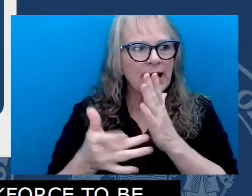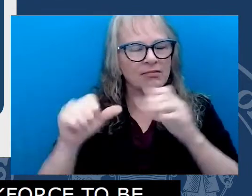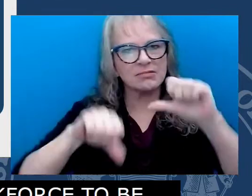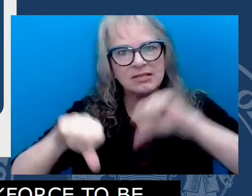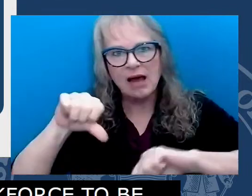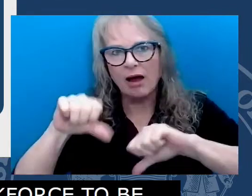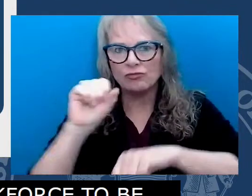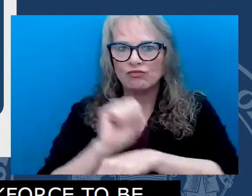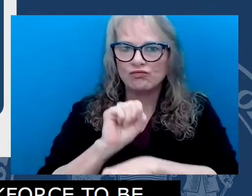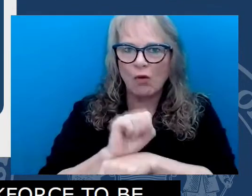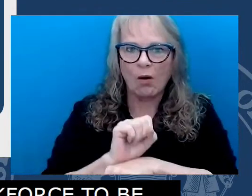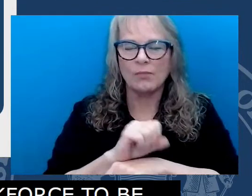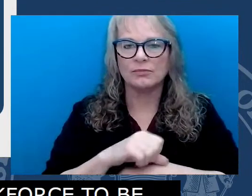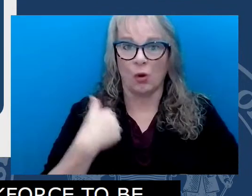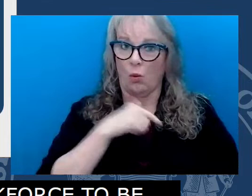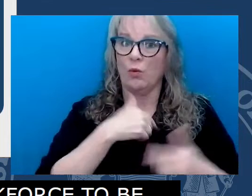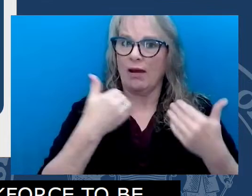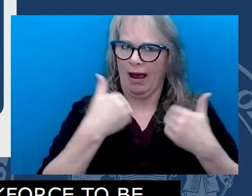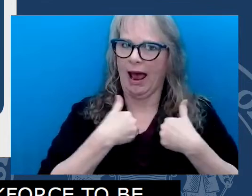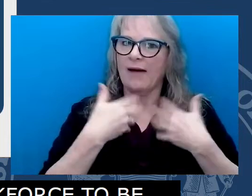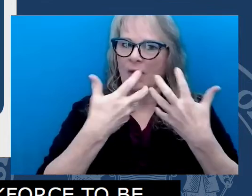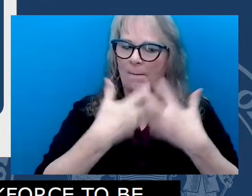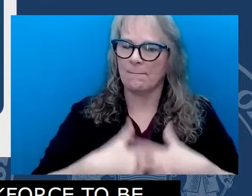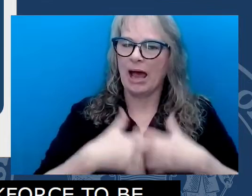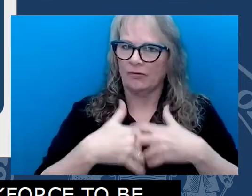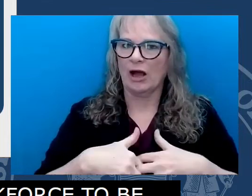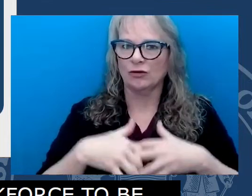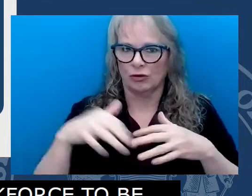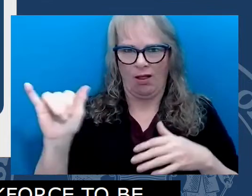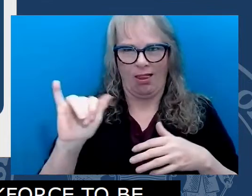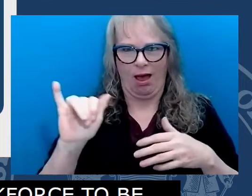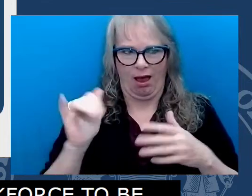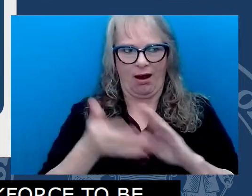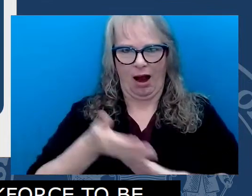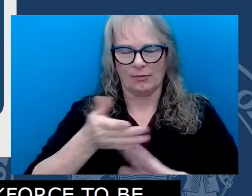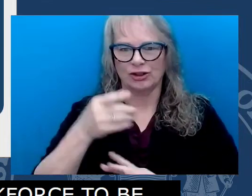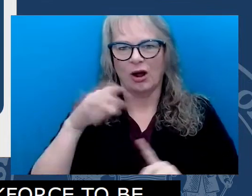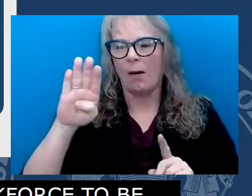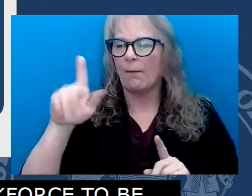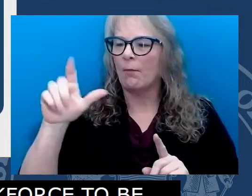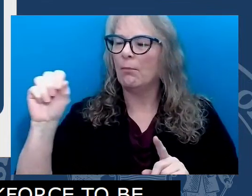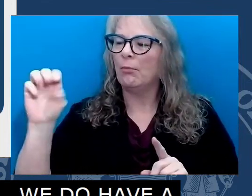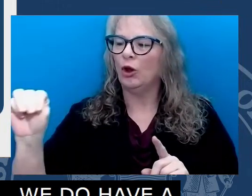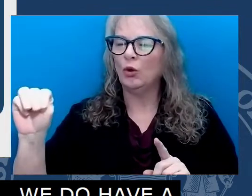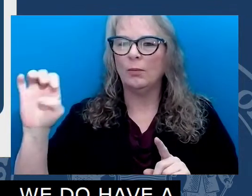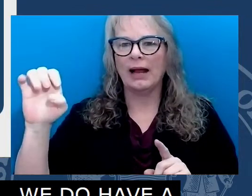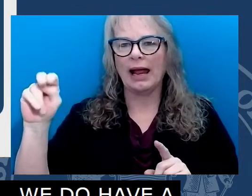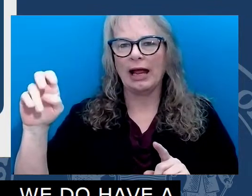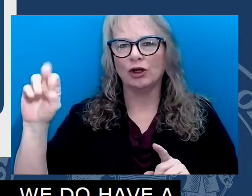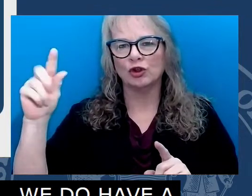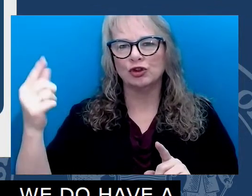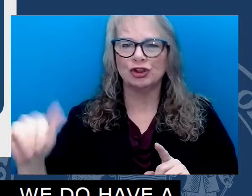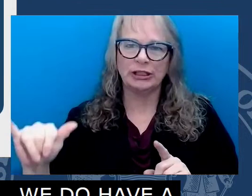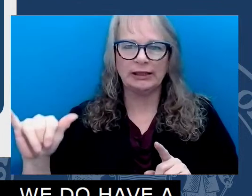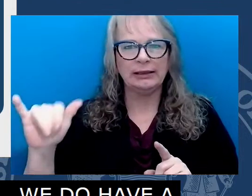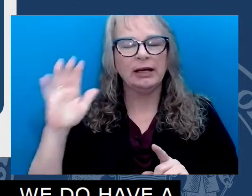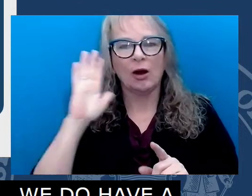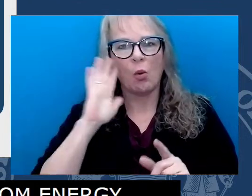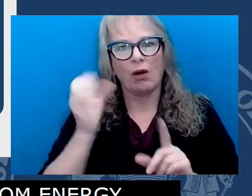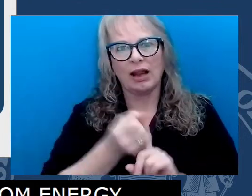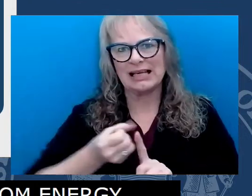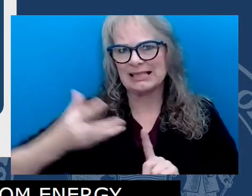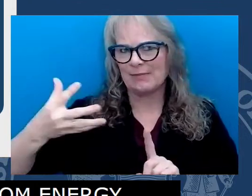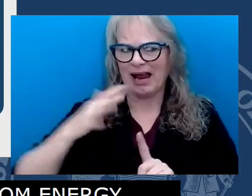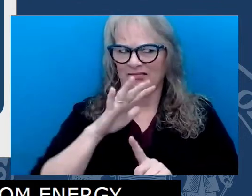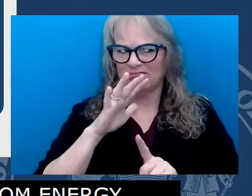a manufacturing-like operation down there, Bloom Energy, which is expanding its employment there. I think they're up to